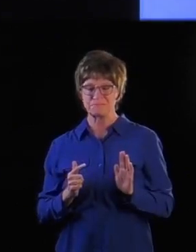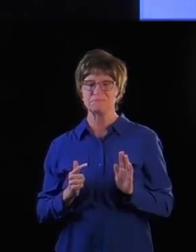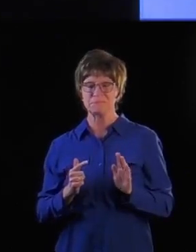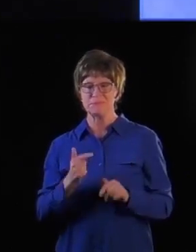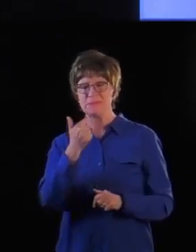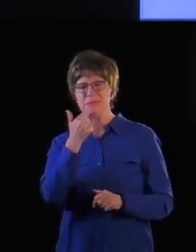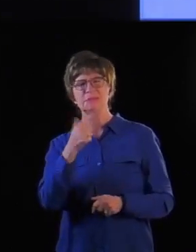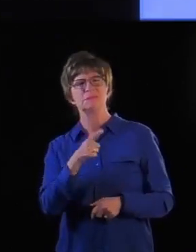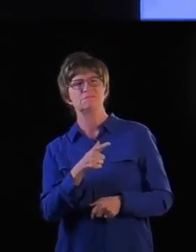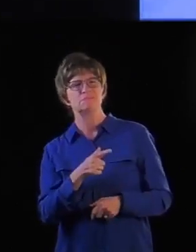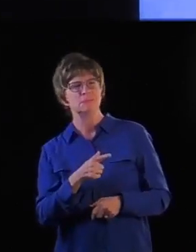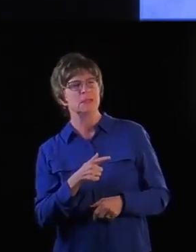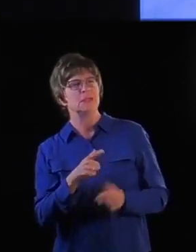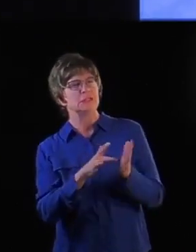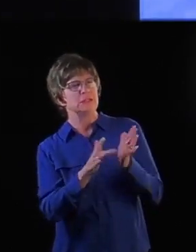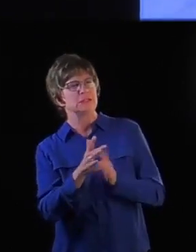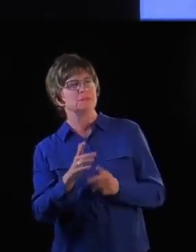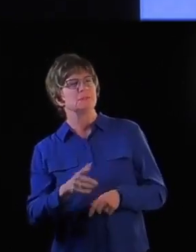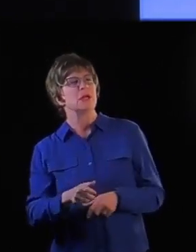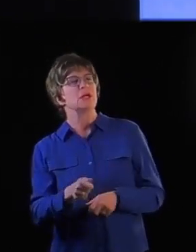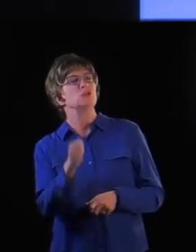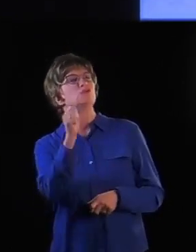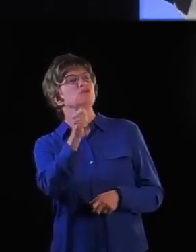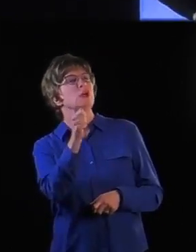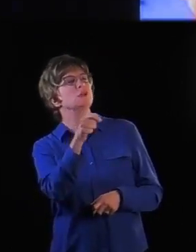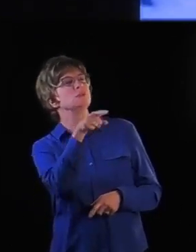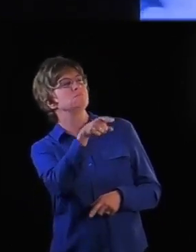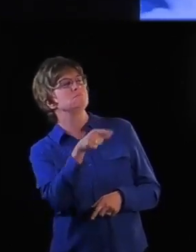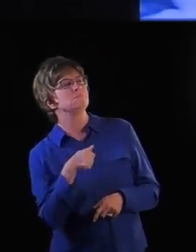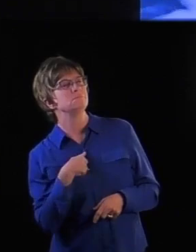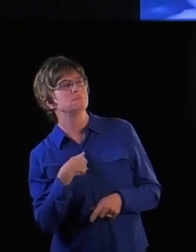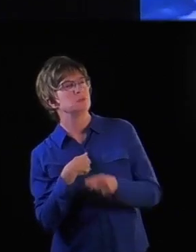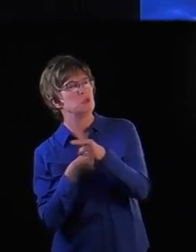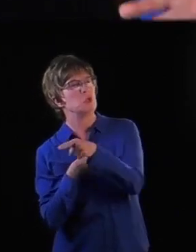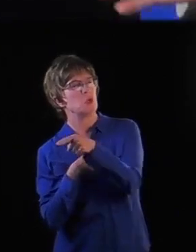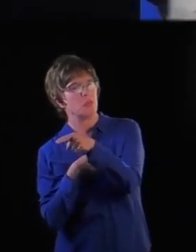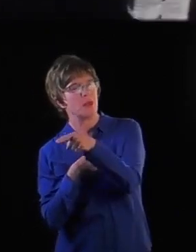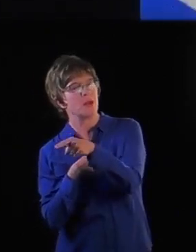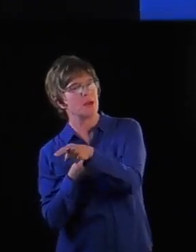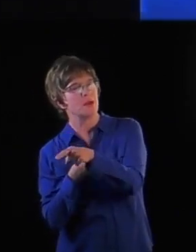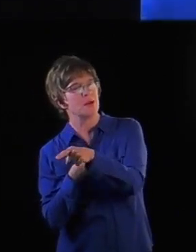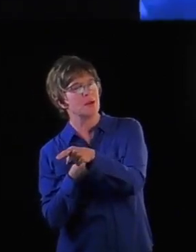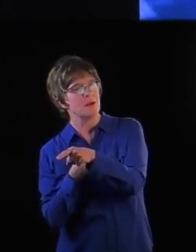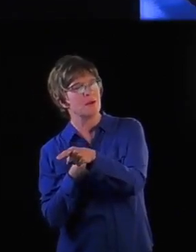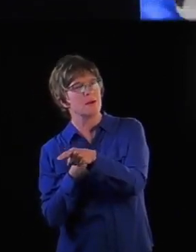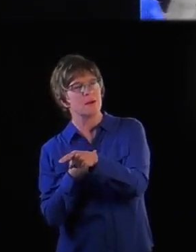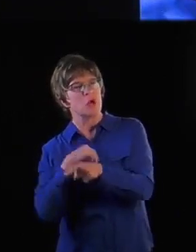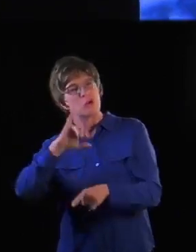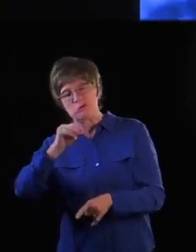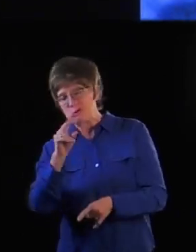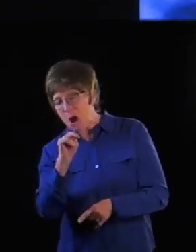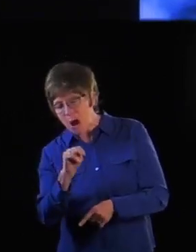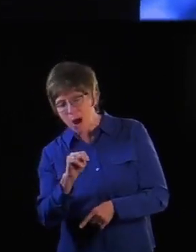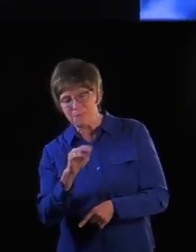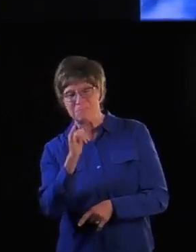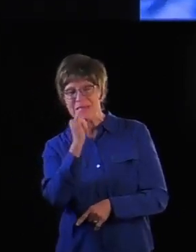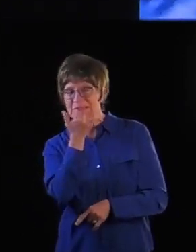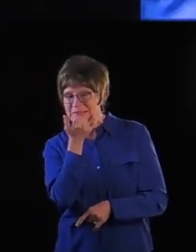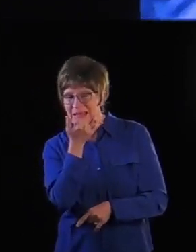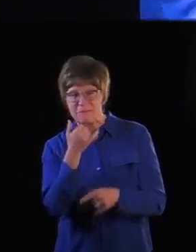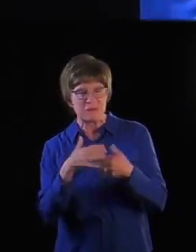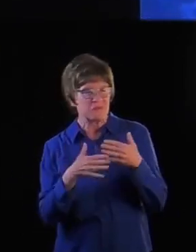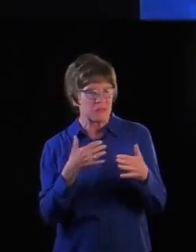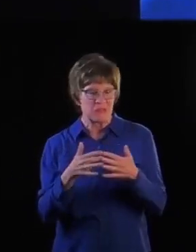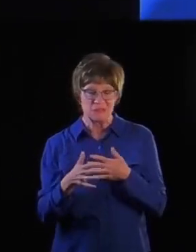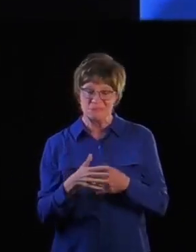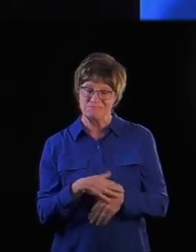say. That though so-and-so, I'll insert my name, though John has messed up in his life, the